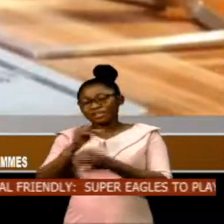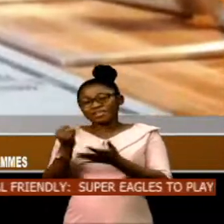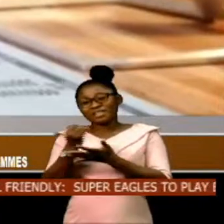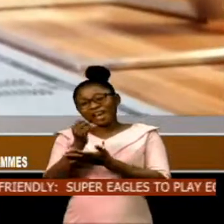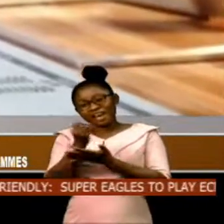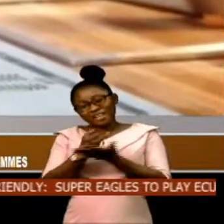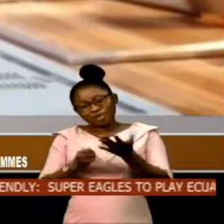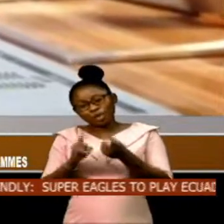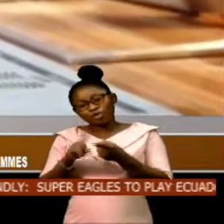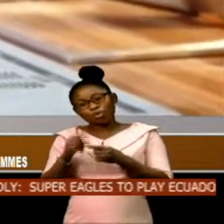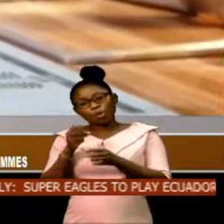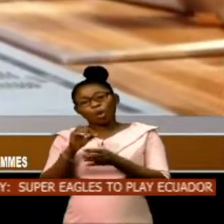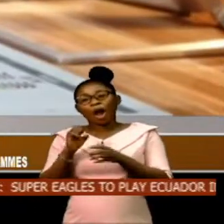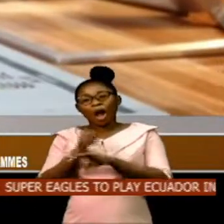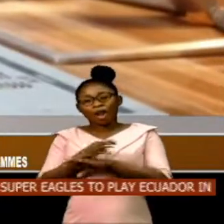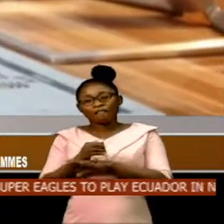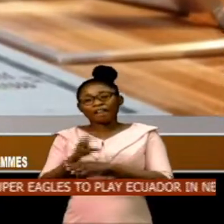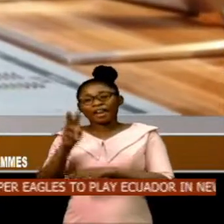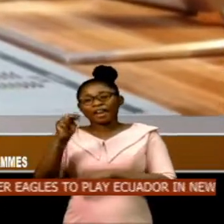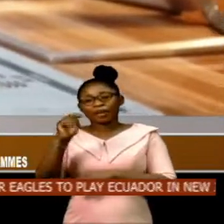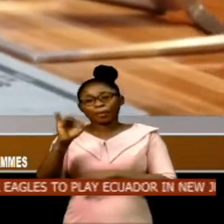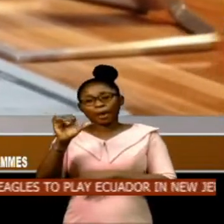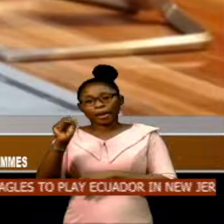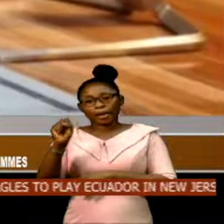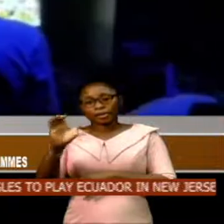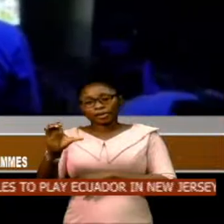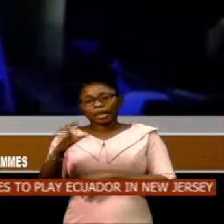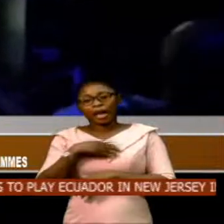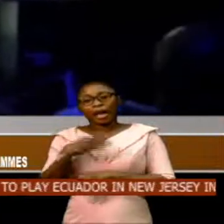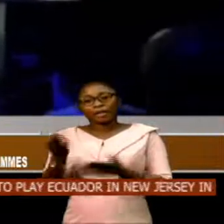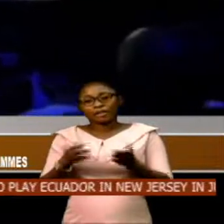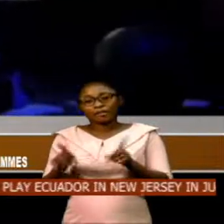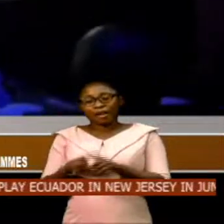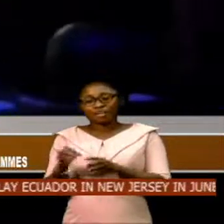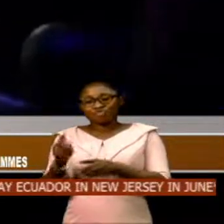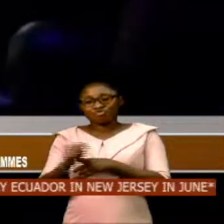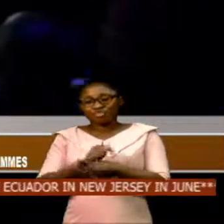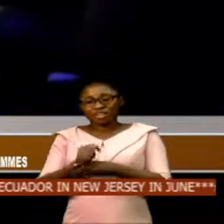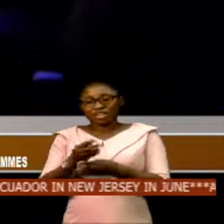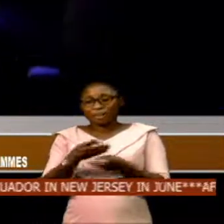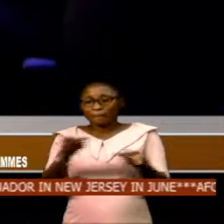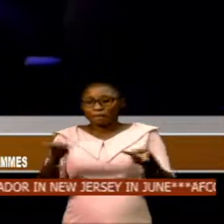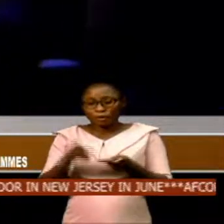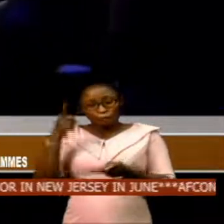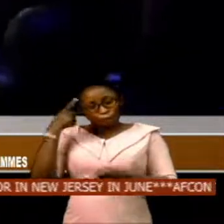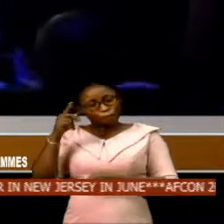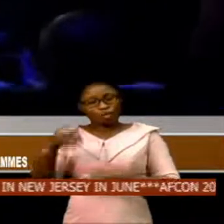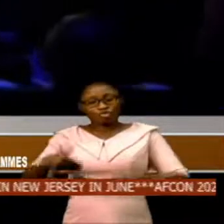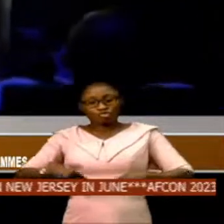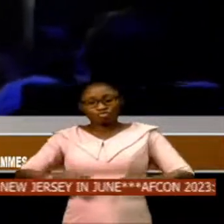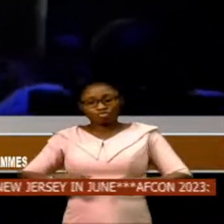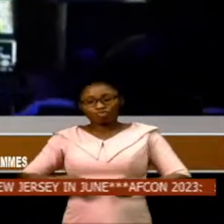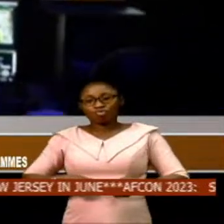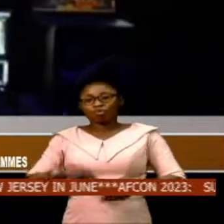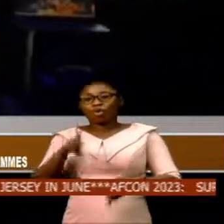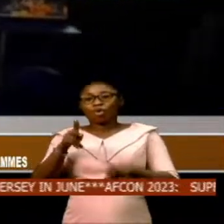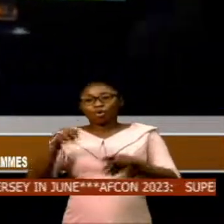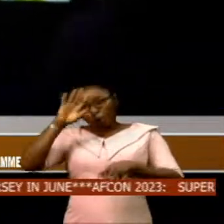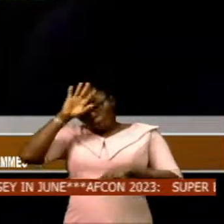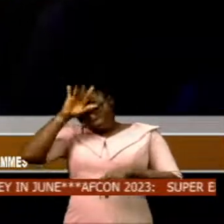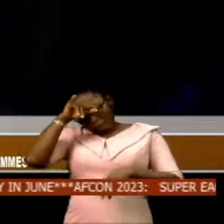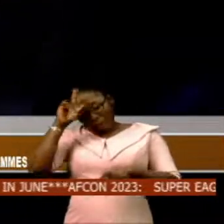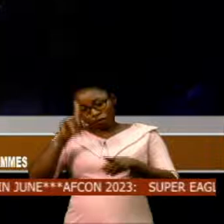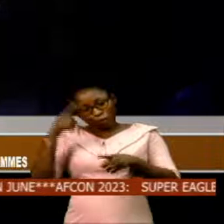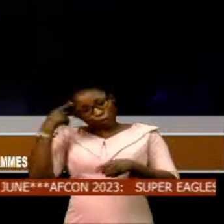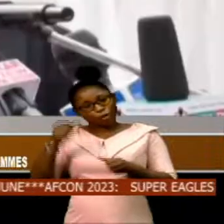NYSC as well as serve as a training ground for youth corps members with the aim of enhancing and sustaining